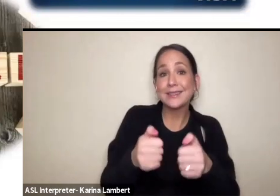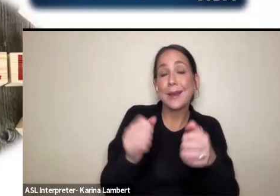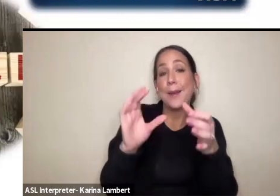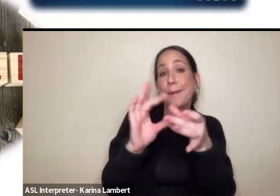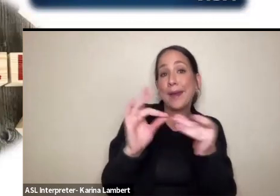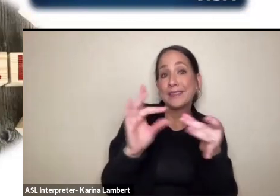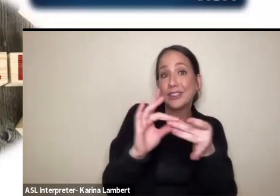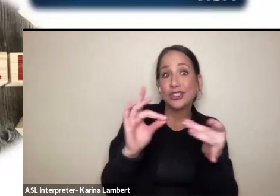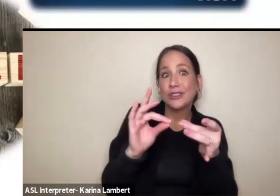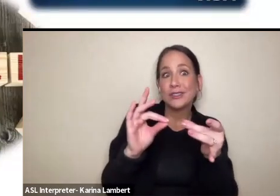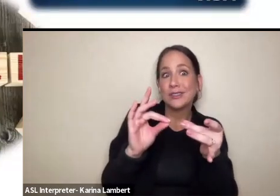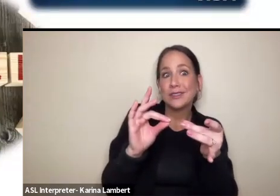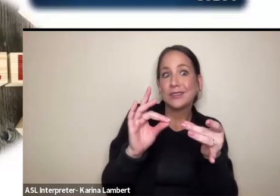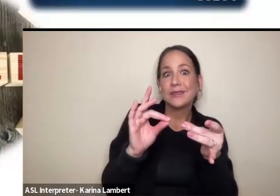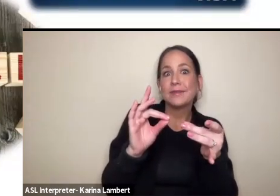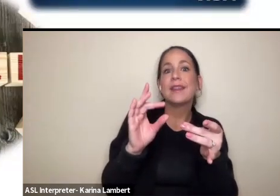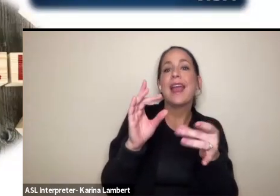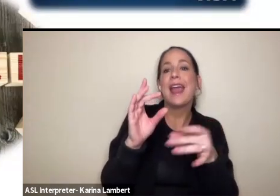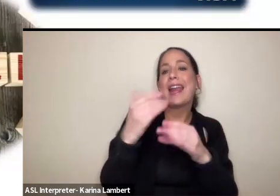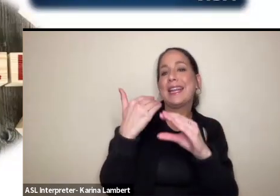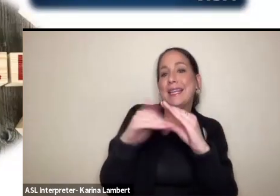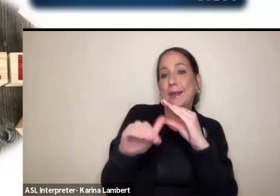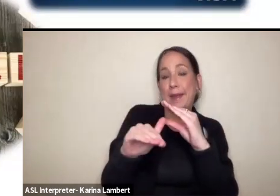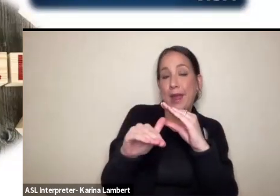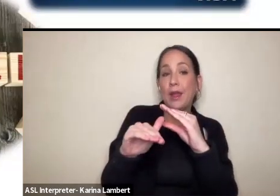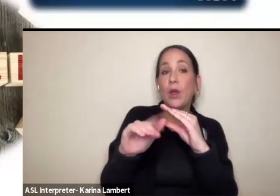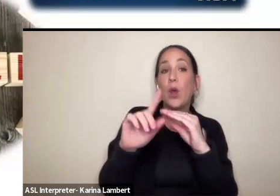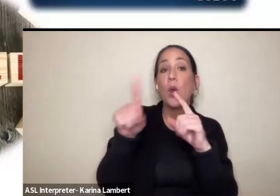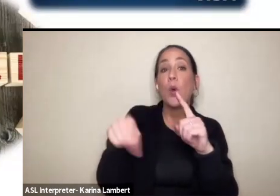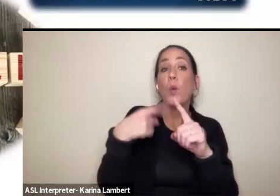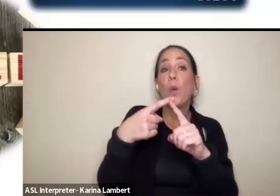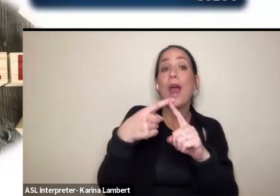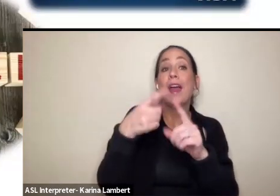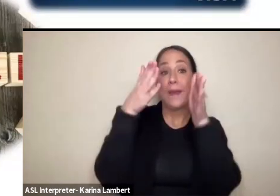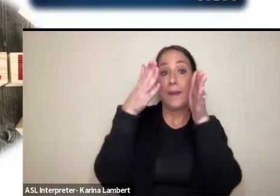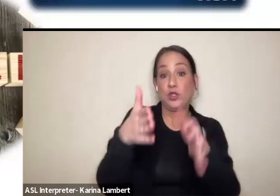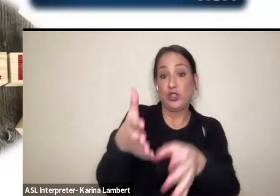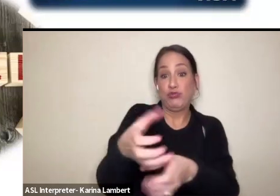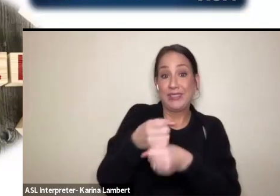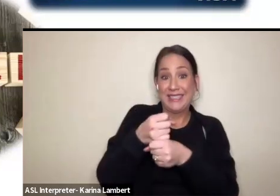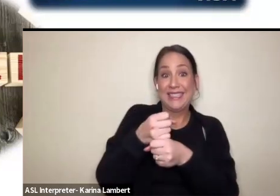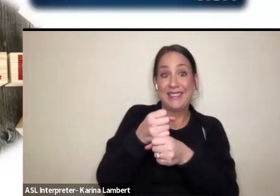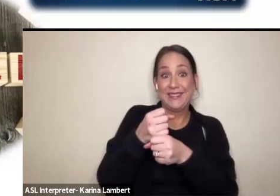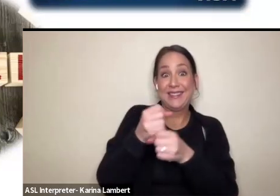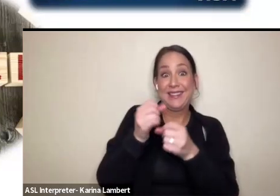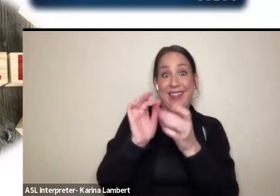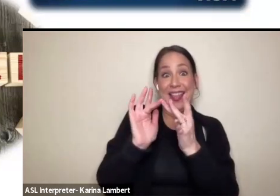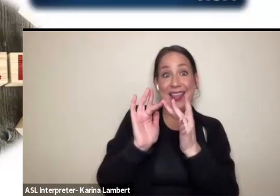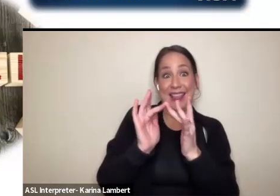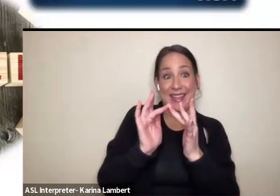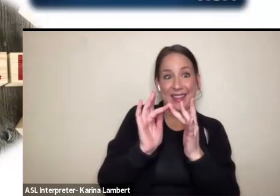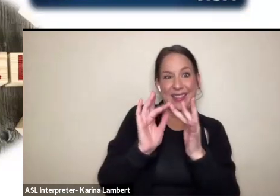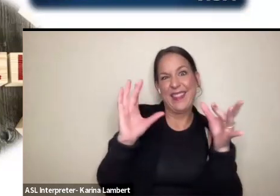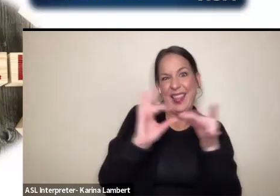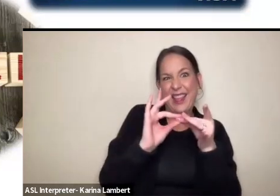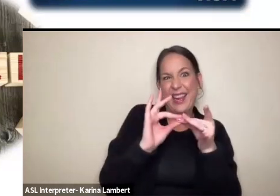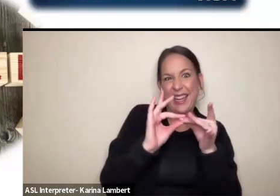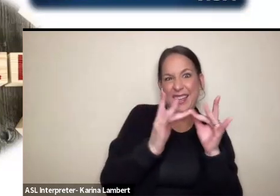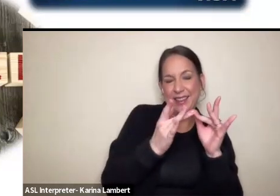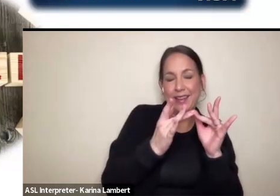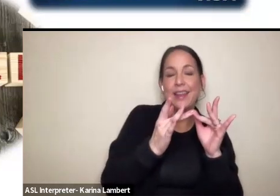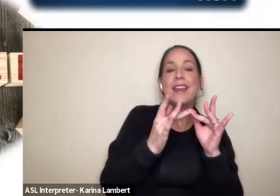email. And basically, when the recipient gets the link, it says, would you like to contribute